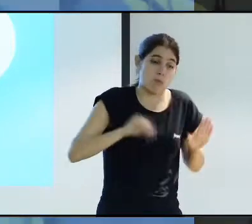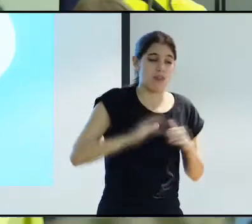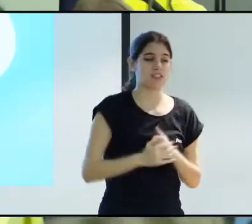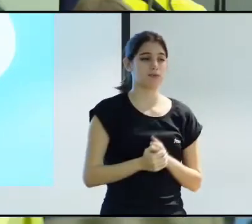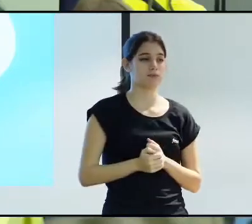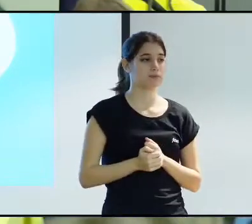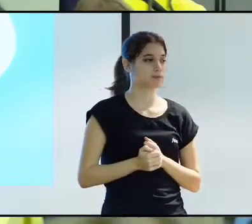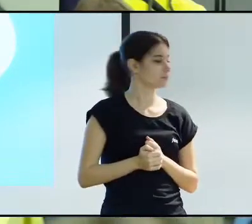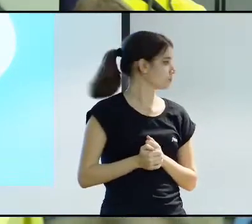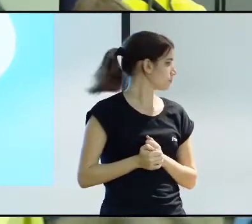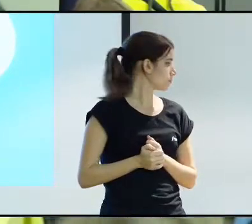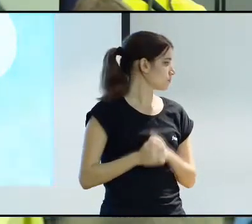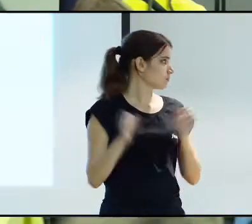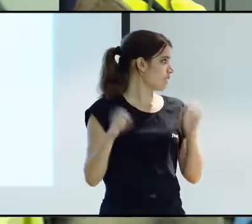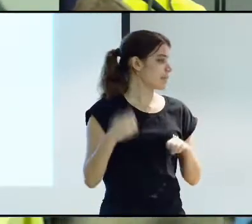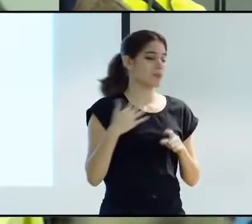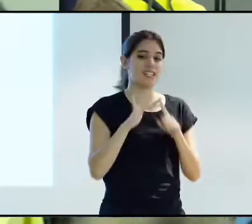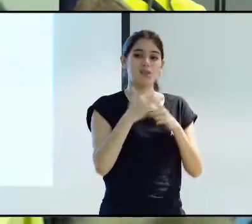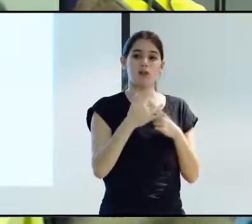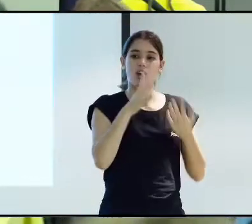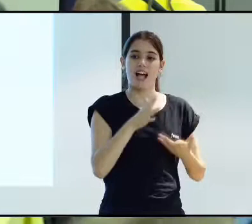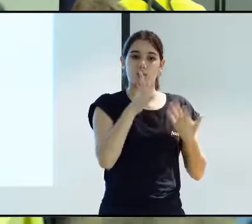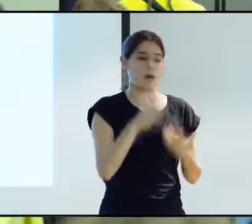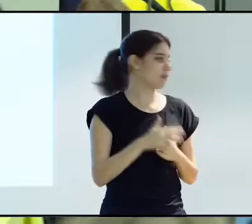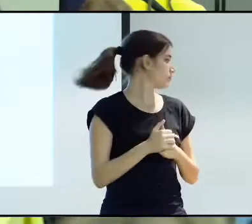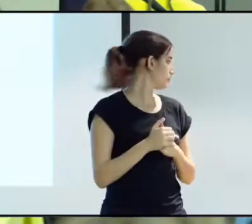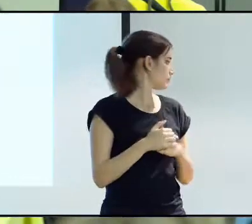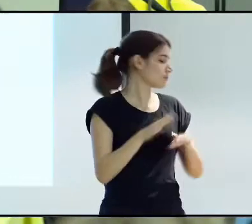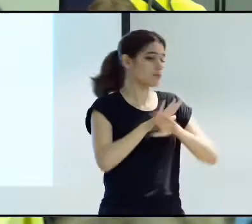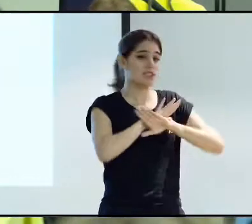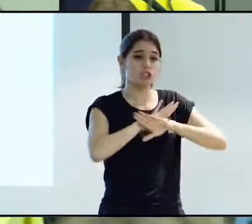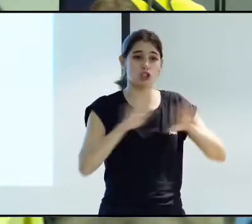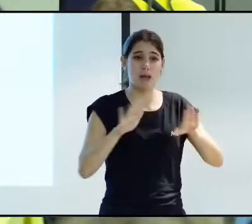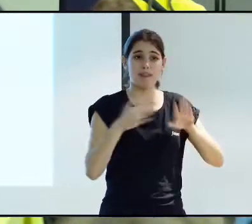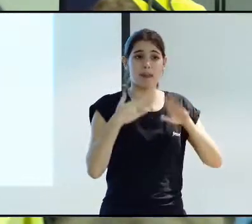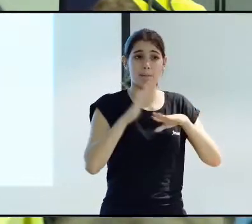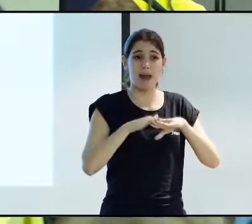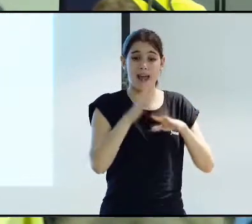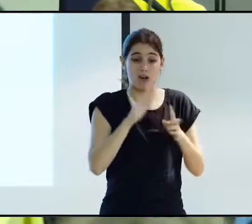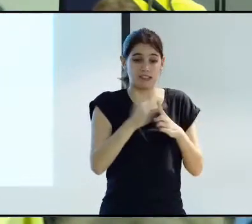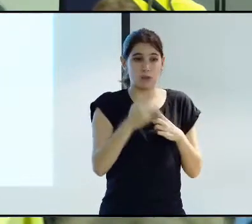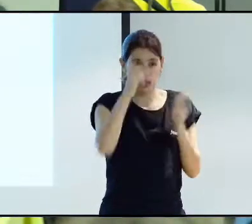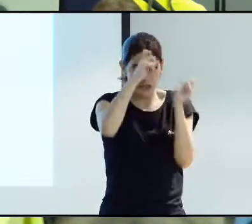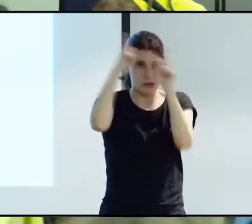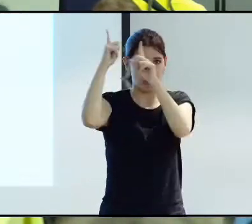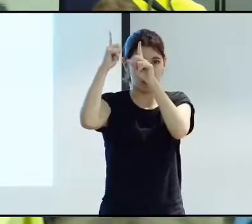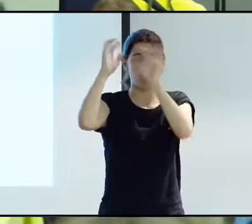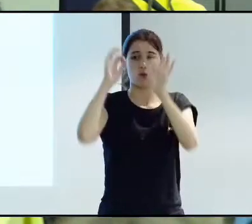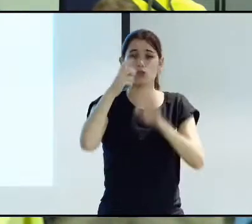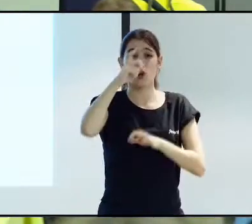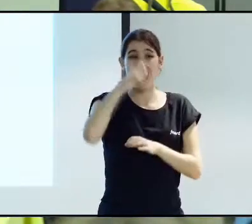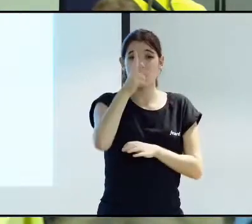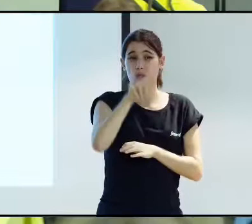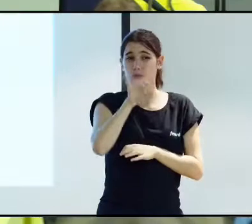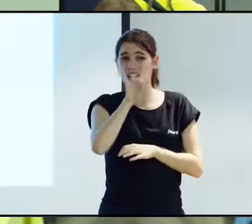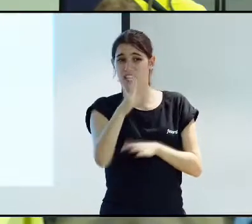be here together, and we can, for this afternoon and tomorrow, we can talk about these things in greater depth. Let's talk about a